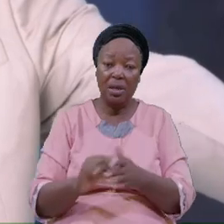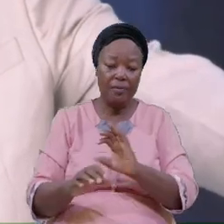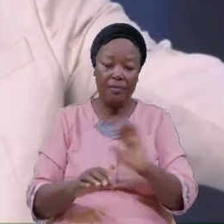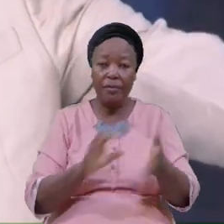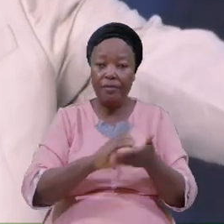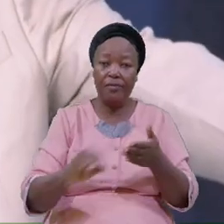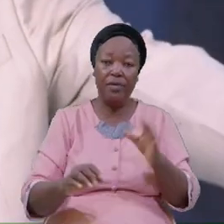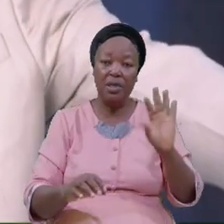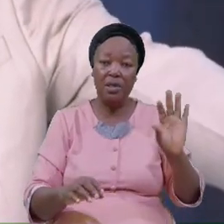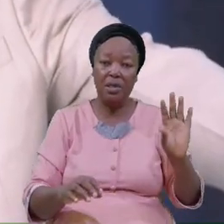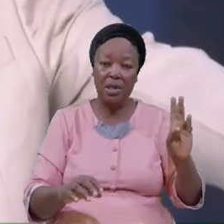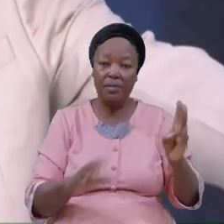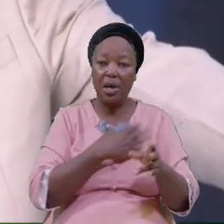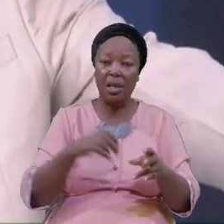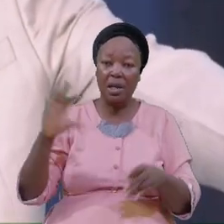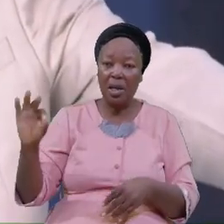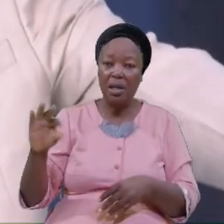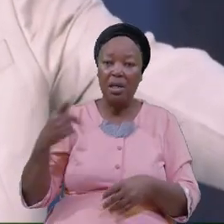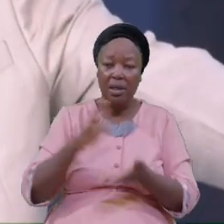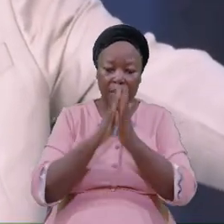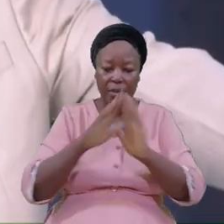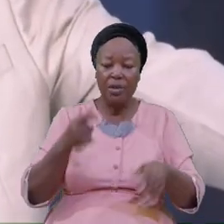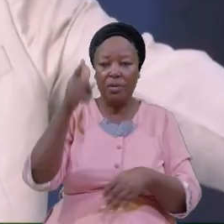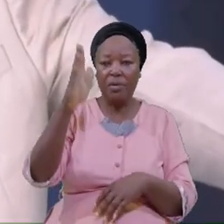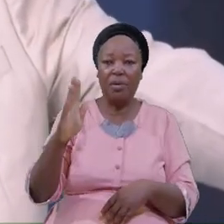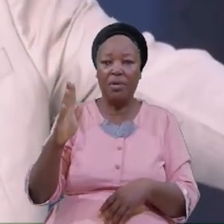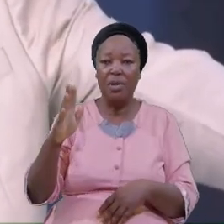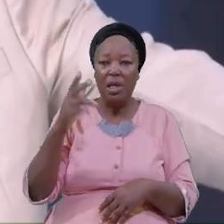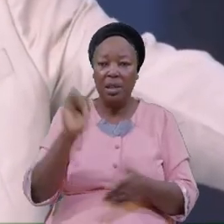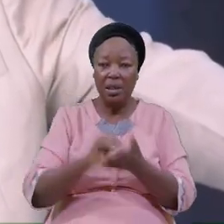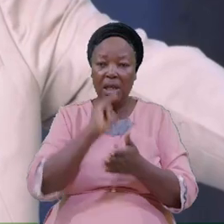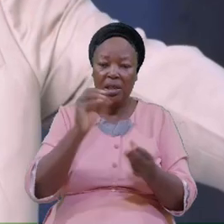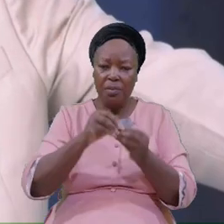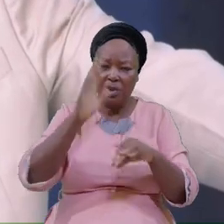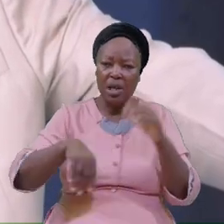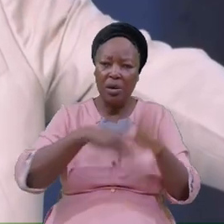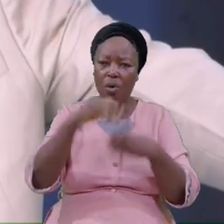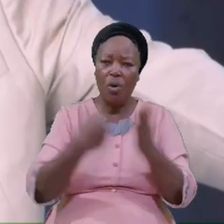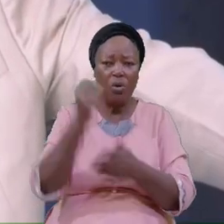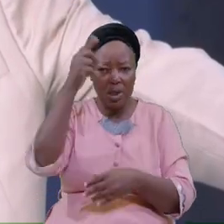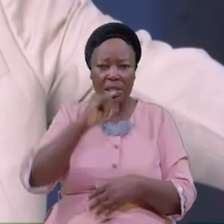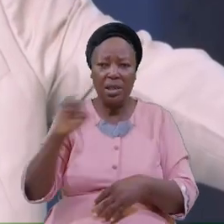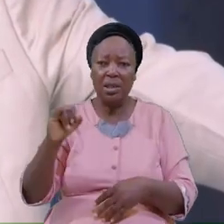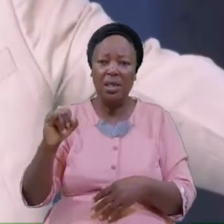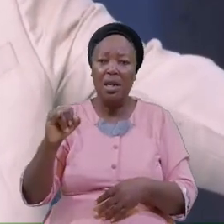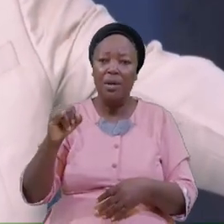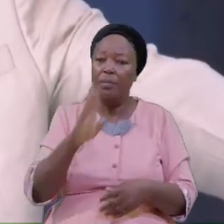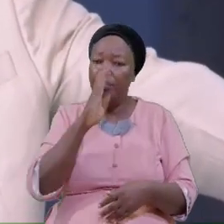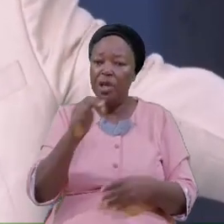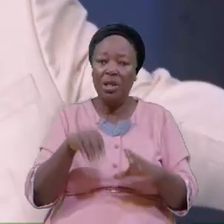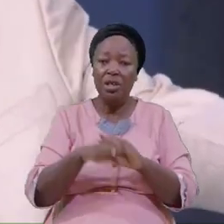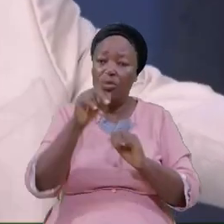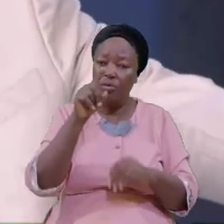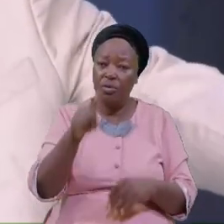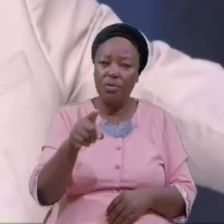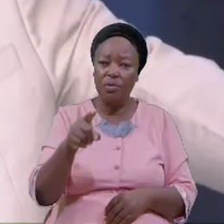The peace of God, la paix de Dieu, that passes all understanding, being in you, et and en the